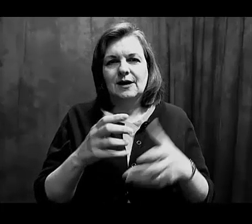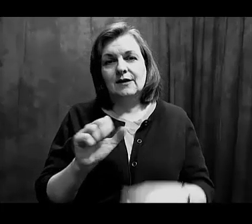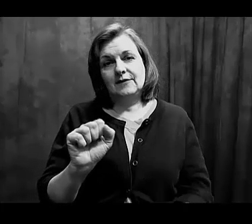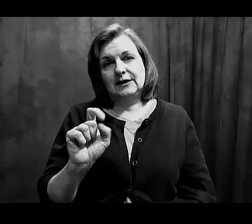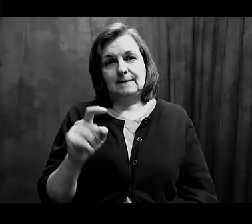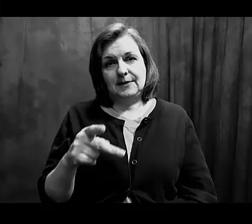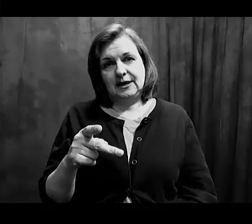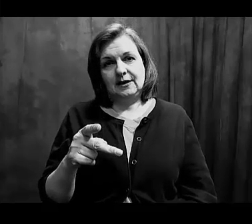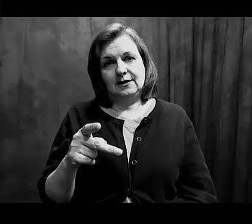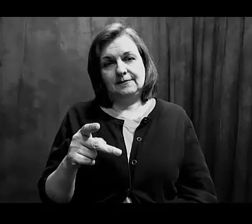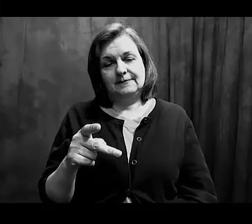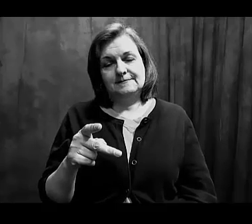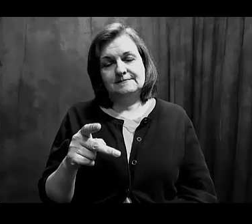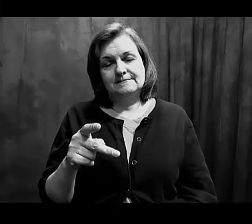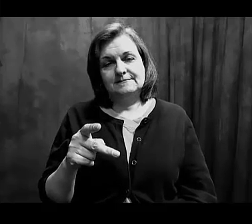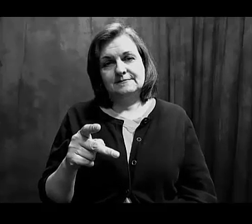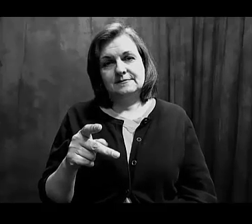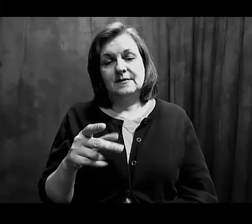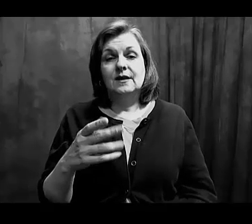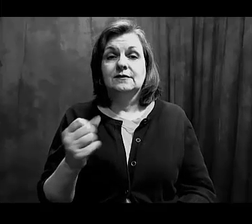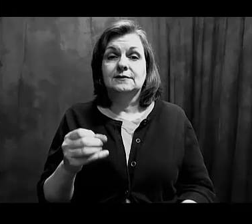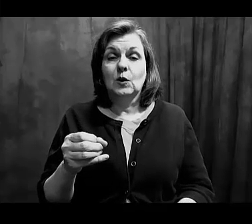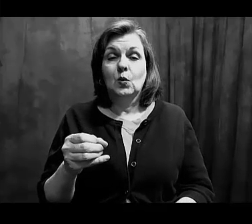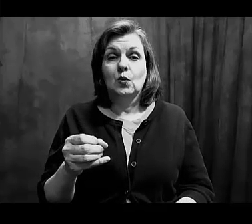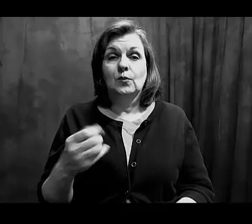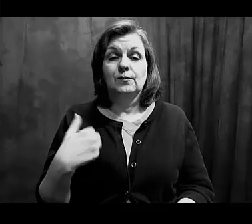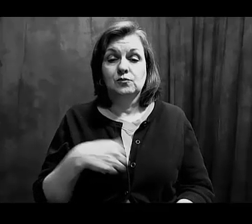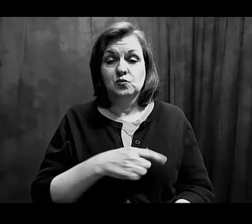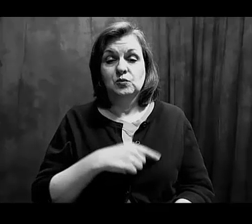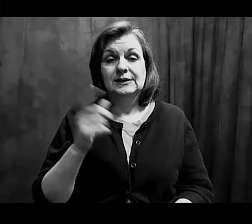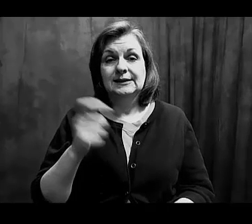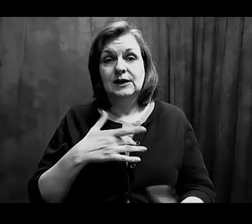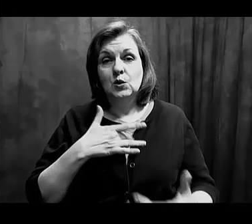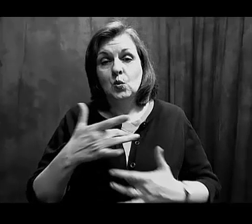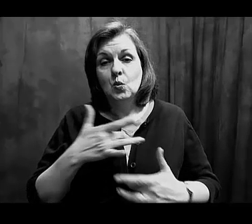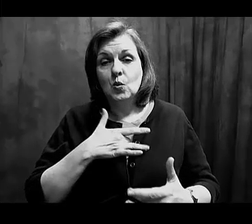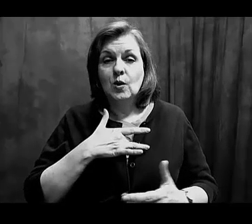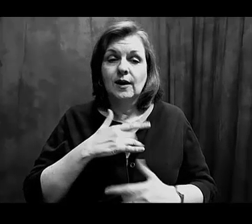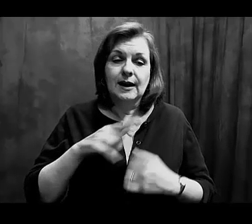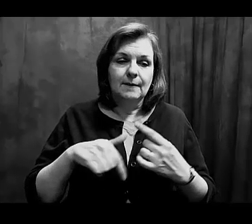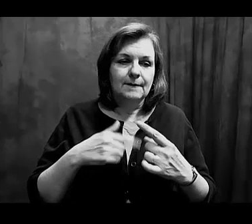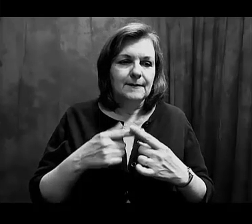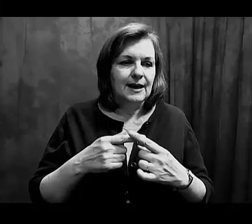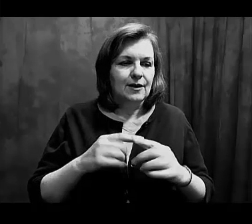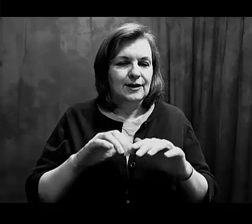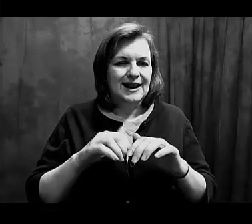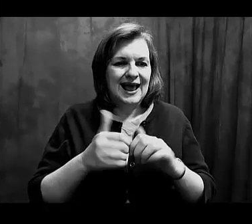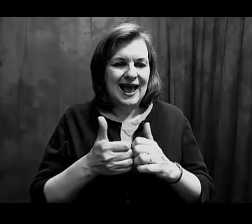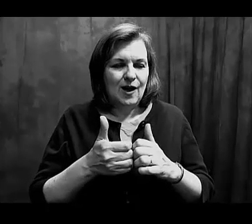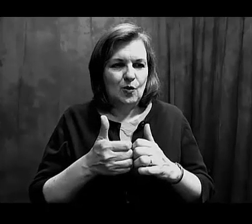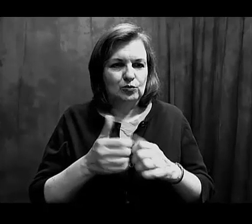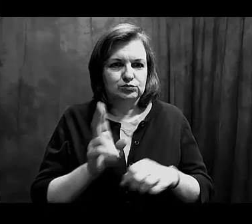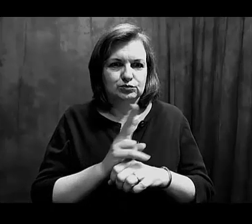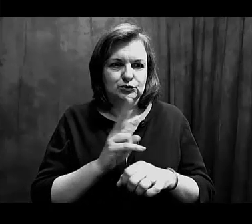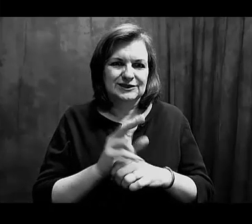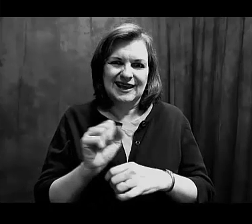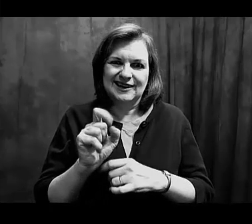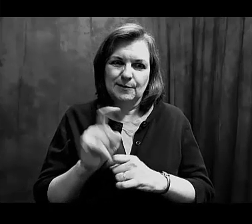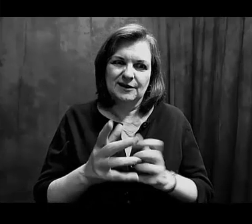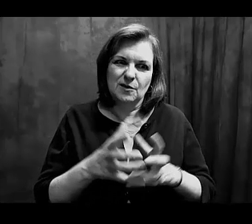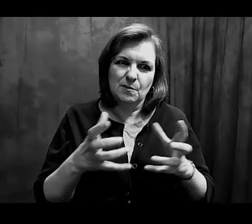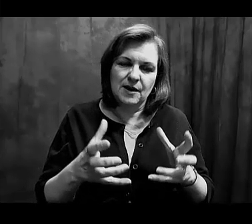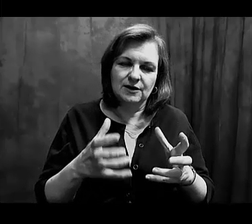the energy out of fats is very, very demanding on ATP, and we've got to worry about